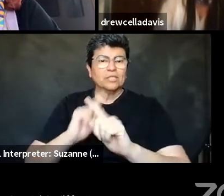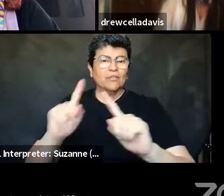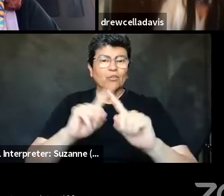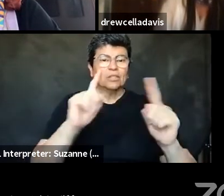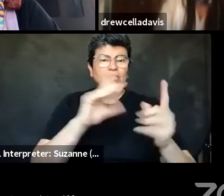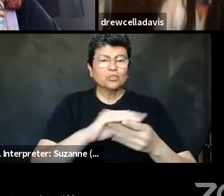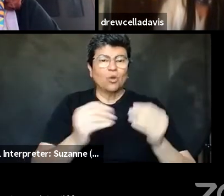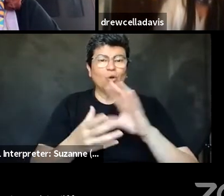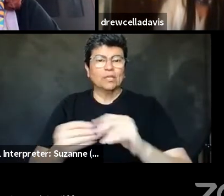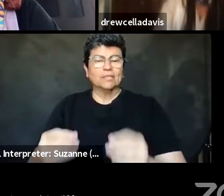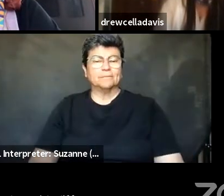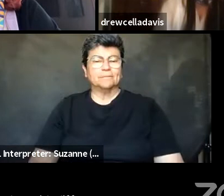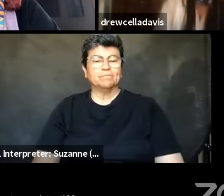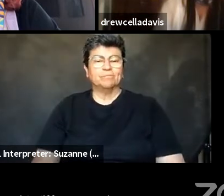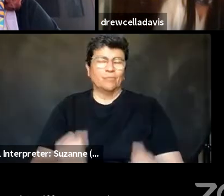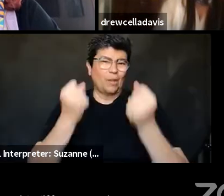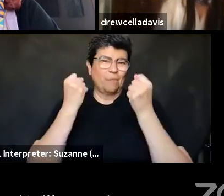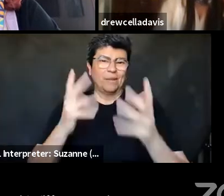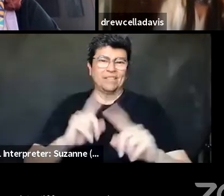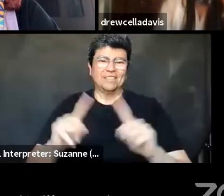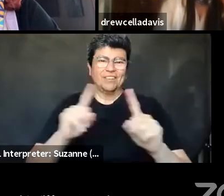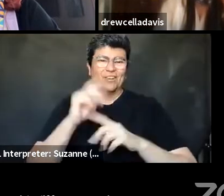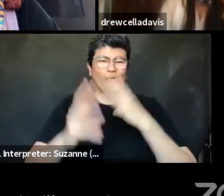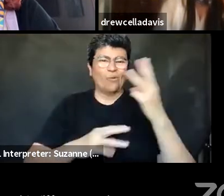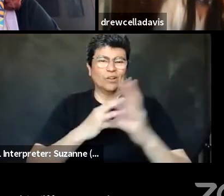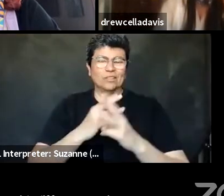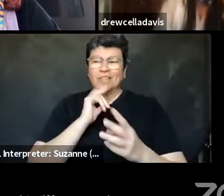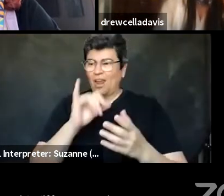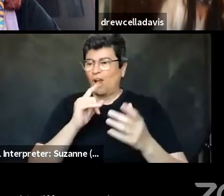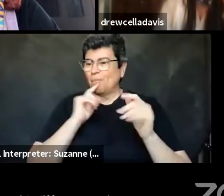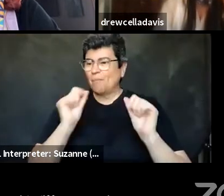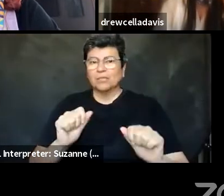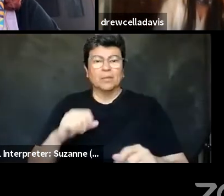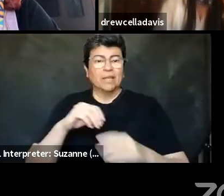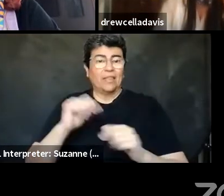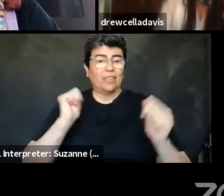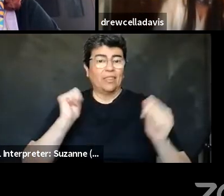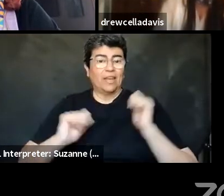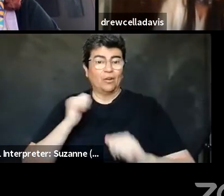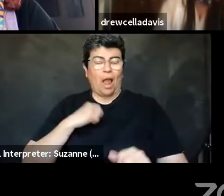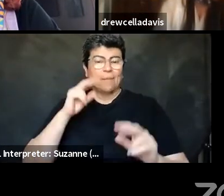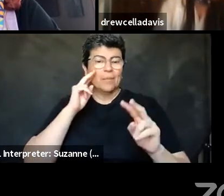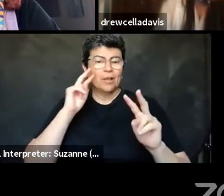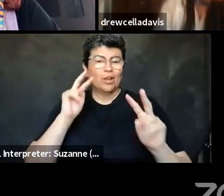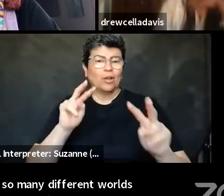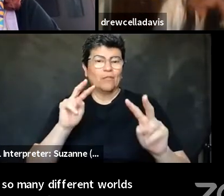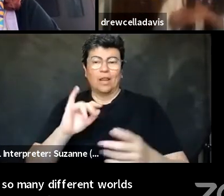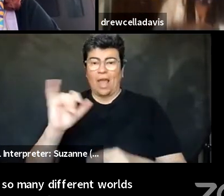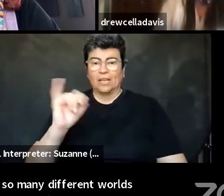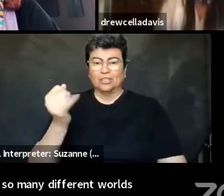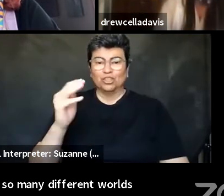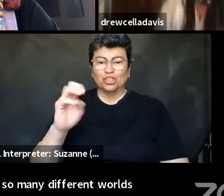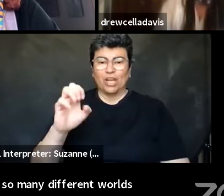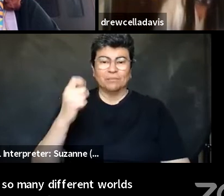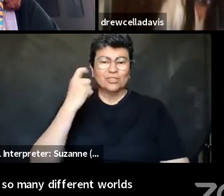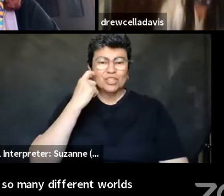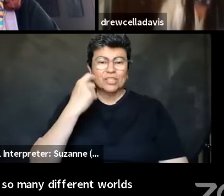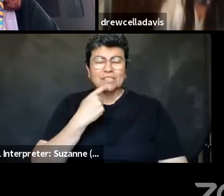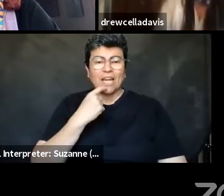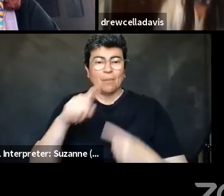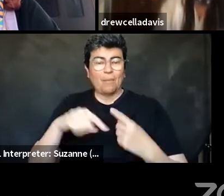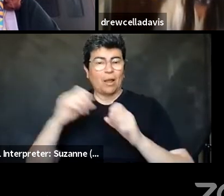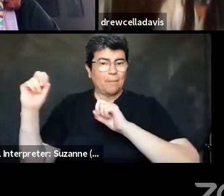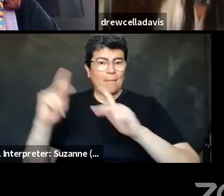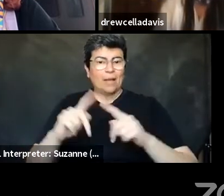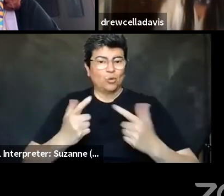And there's so many different worlds that are possible in theater. I'm looking forward, like James just said, about getting back to